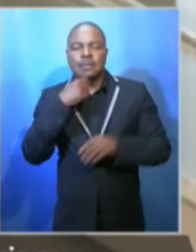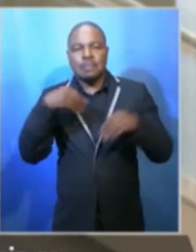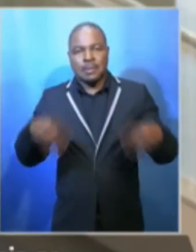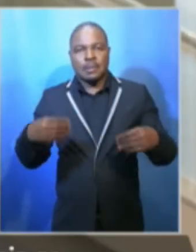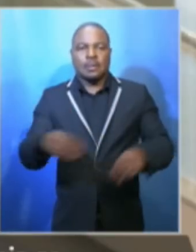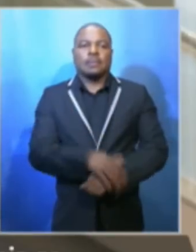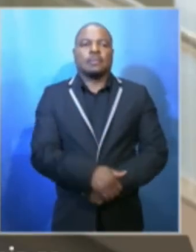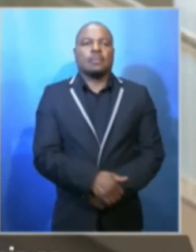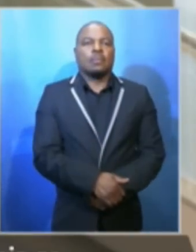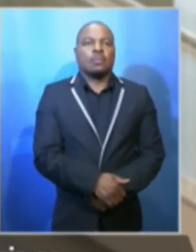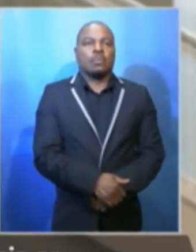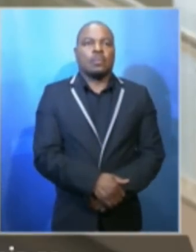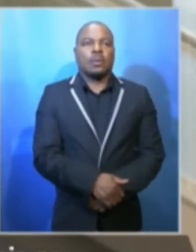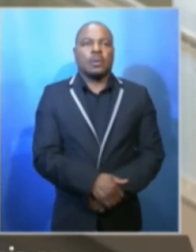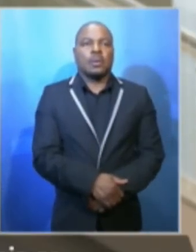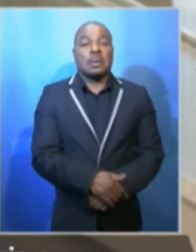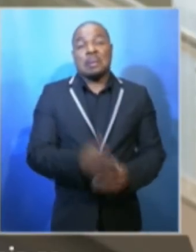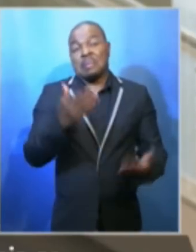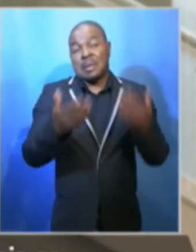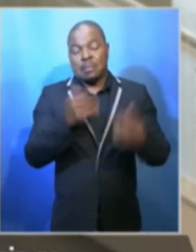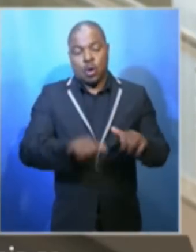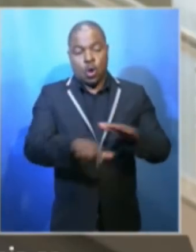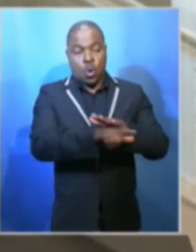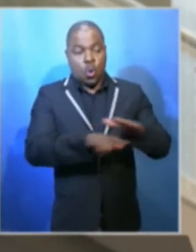Maybe to protect the local production.